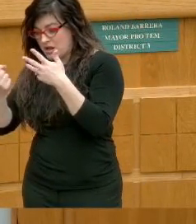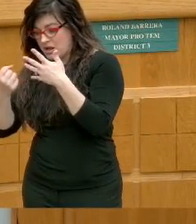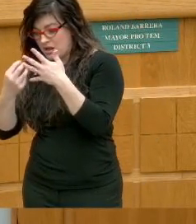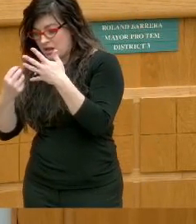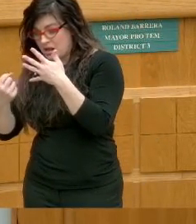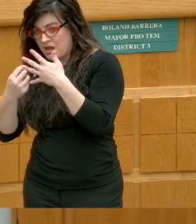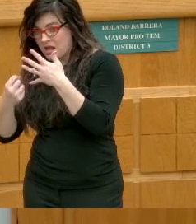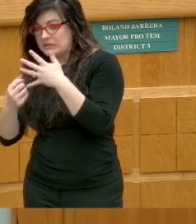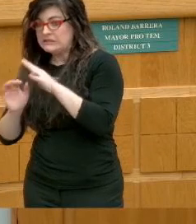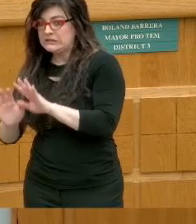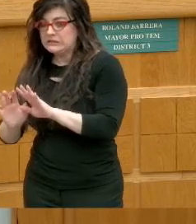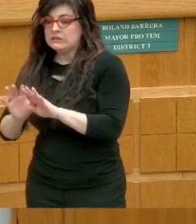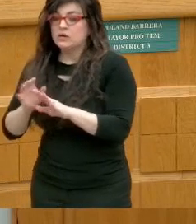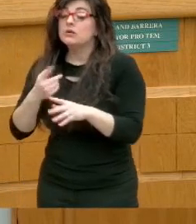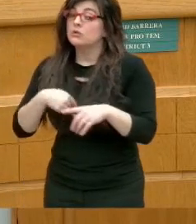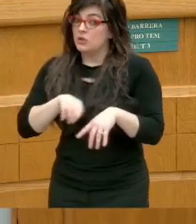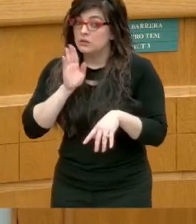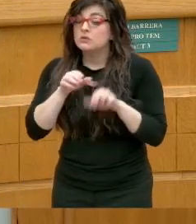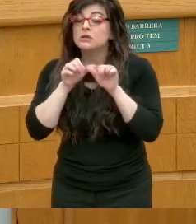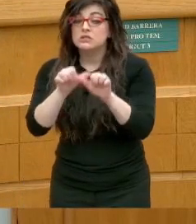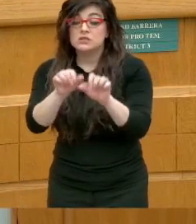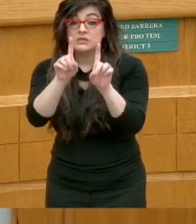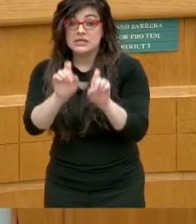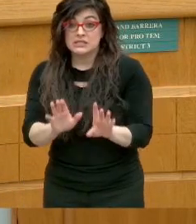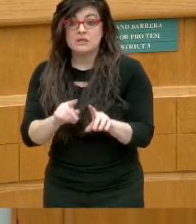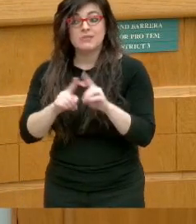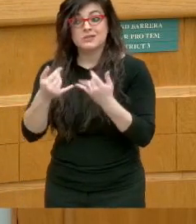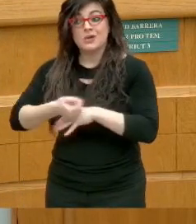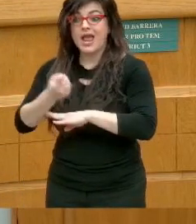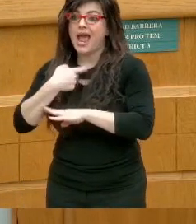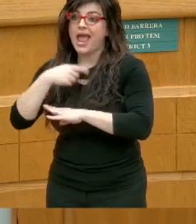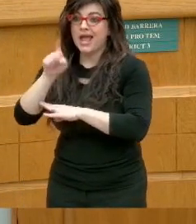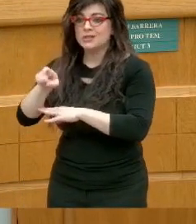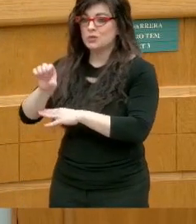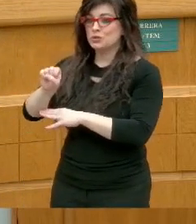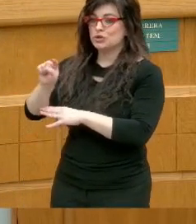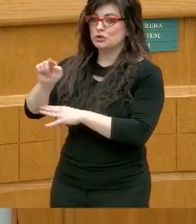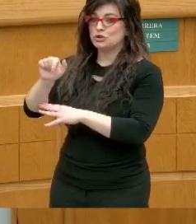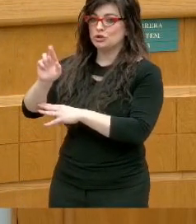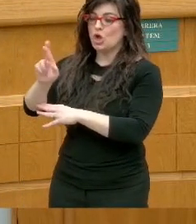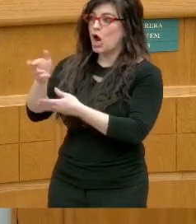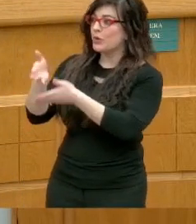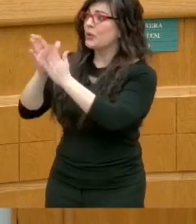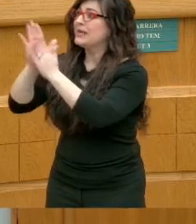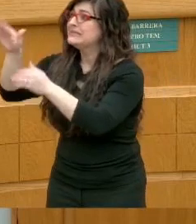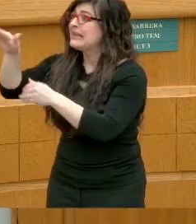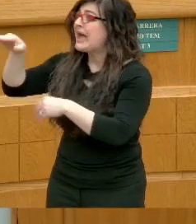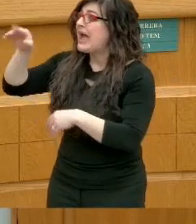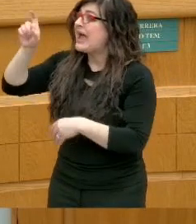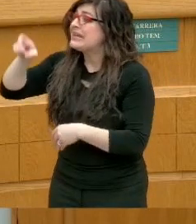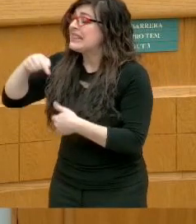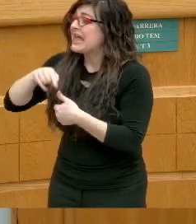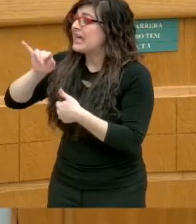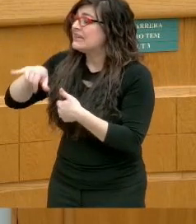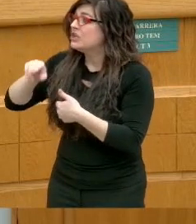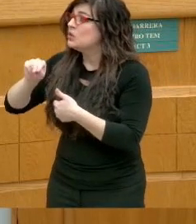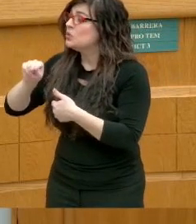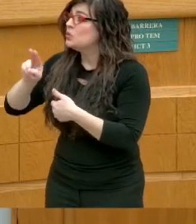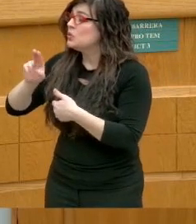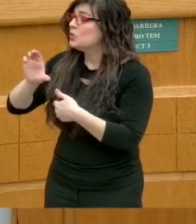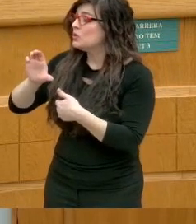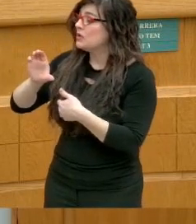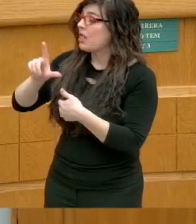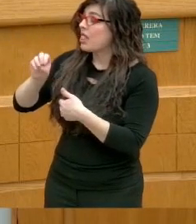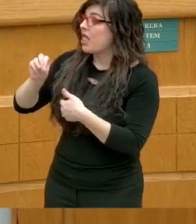I put in a STAR request on behalf of this county, and we need that nucleic acid, that reagent that makes it all work, that very end